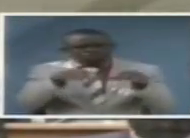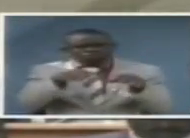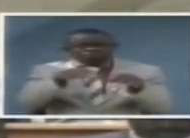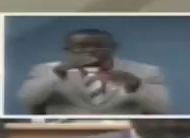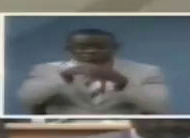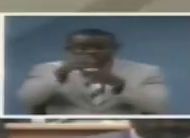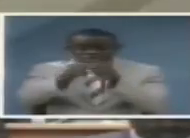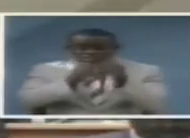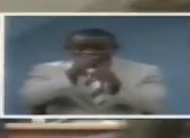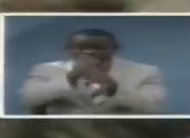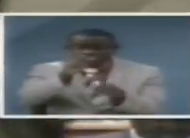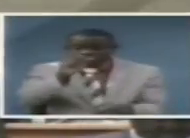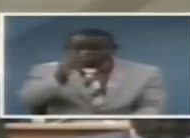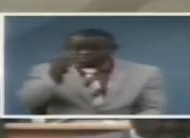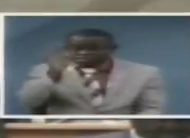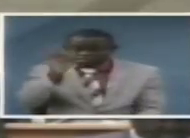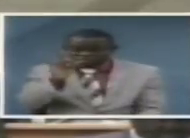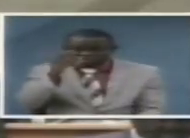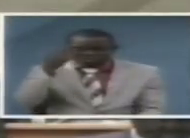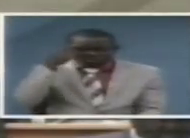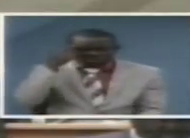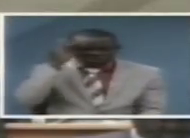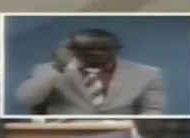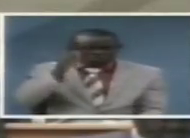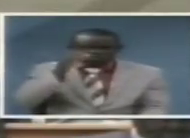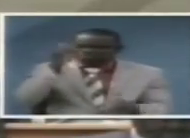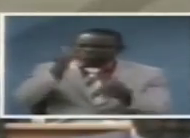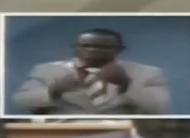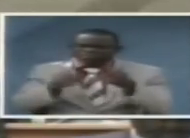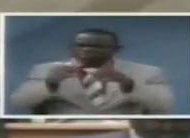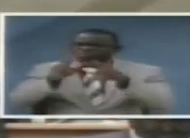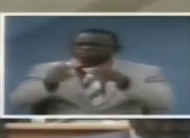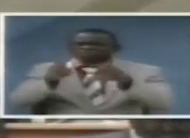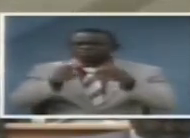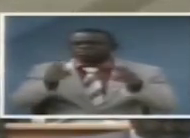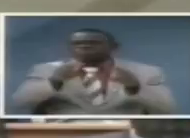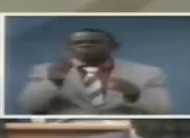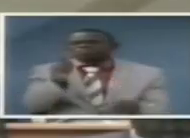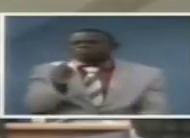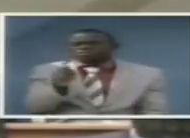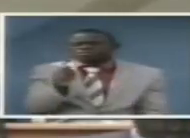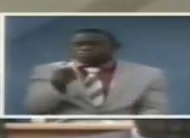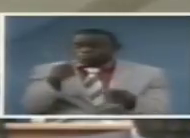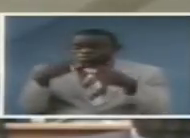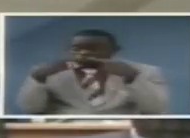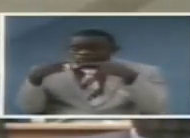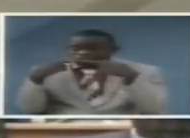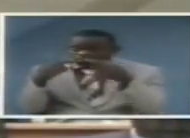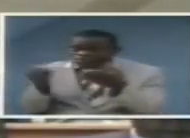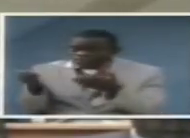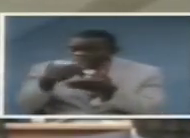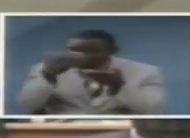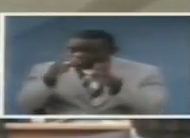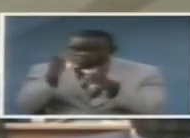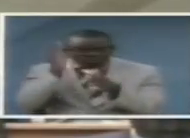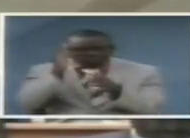2018, finalize the cost of service study. The results will provide, Mr. Speaker, the